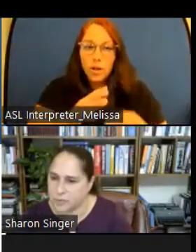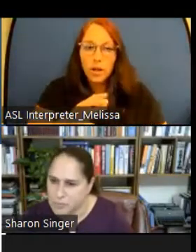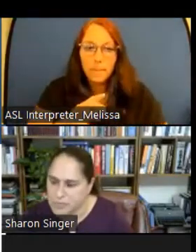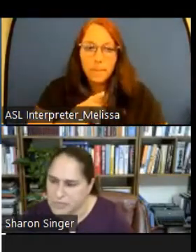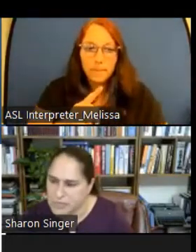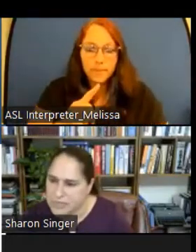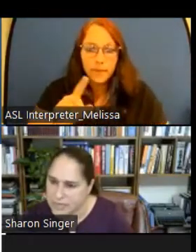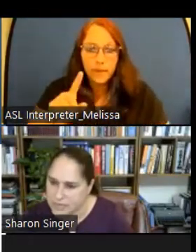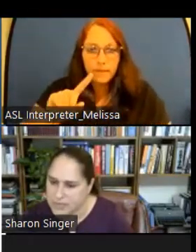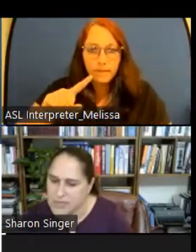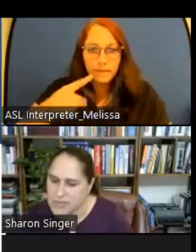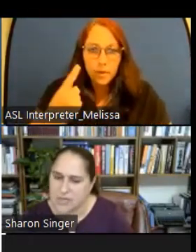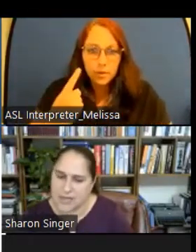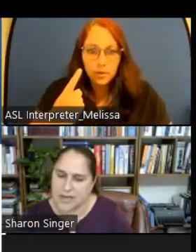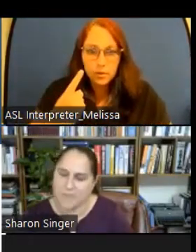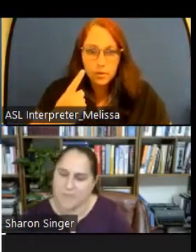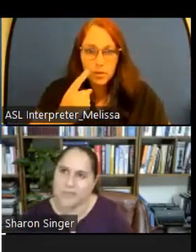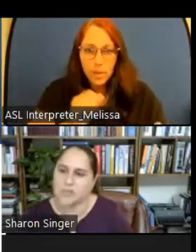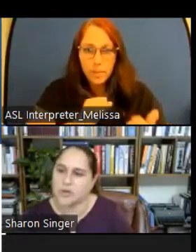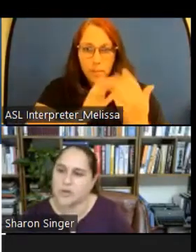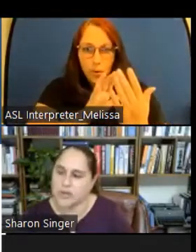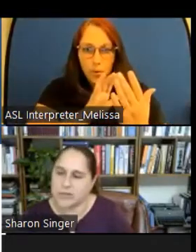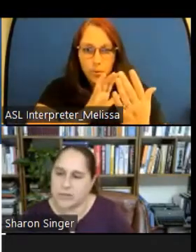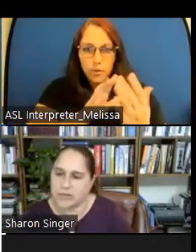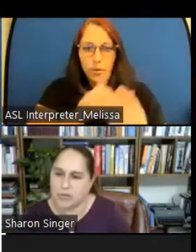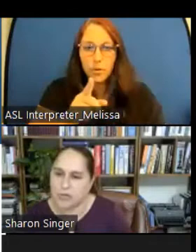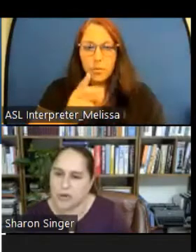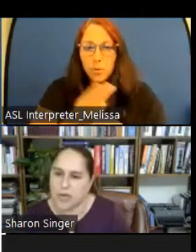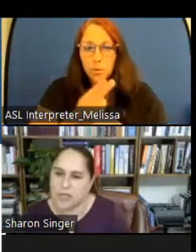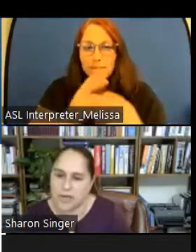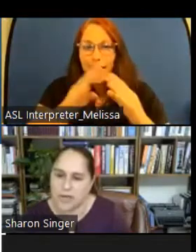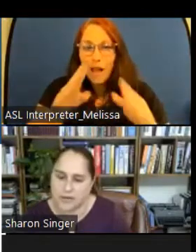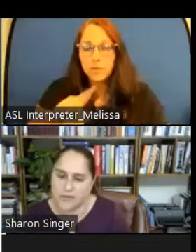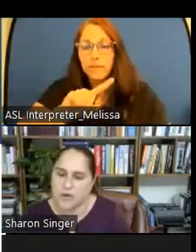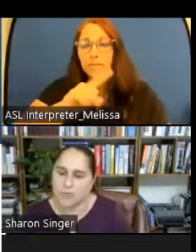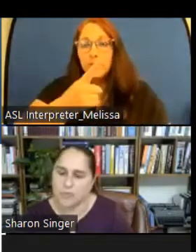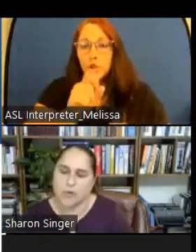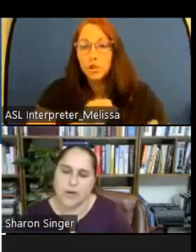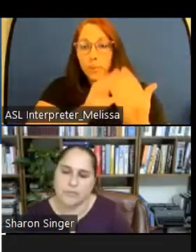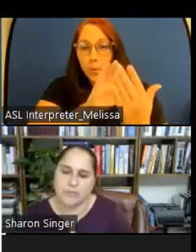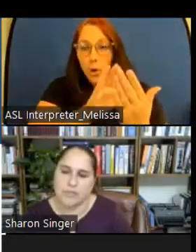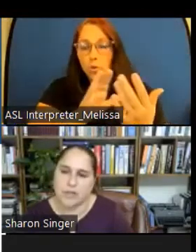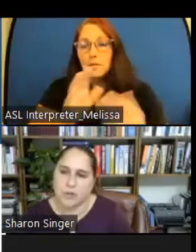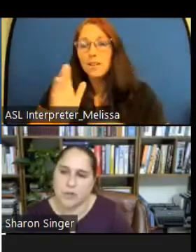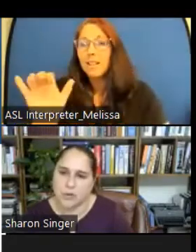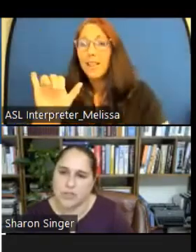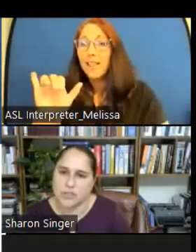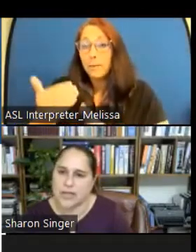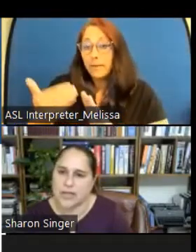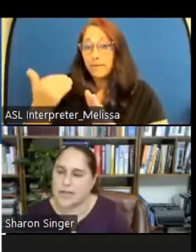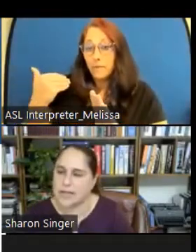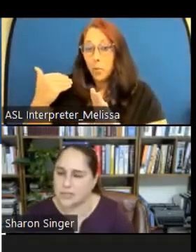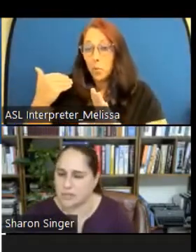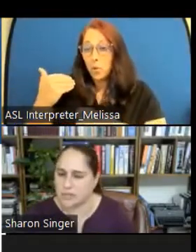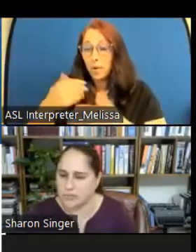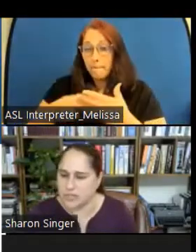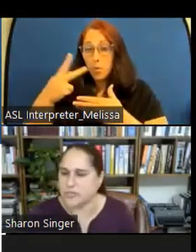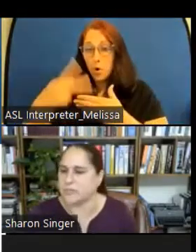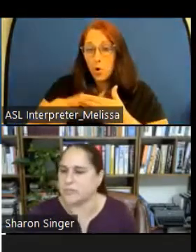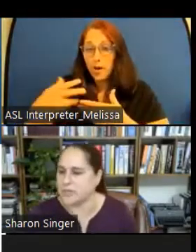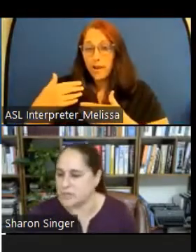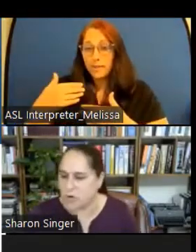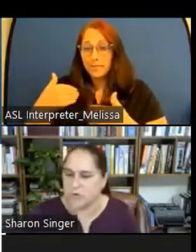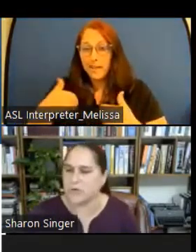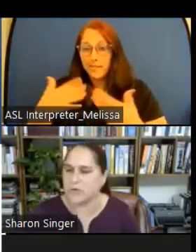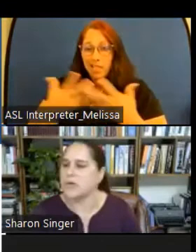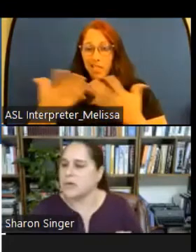through hoops to get to housing. That had historically been the way a lot of programs approached getting into shelter,